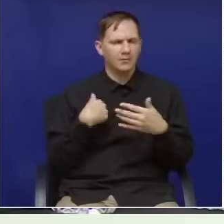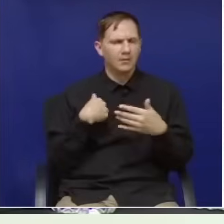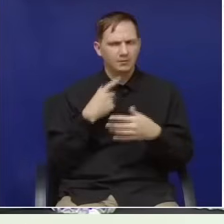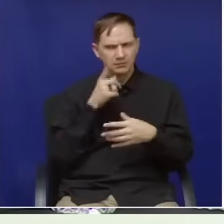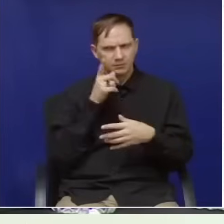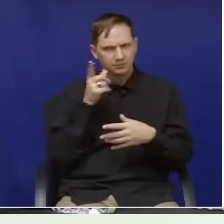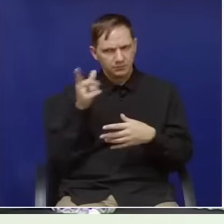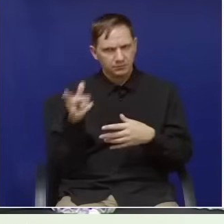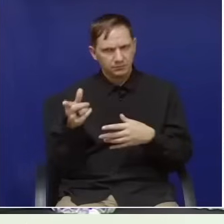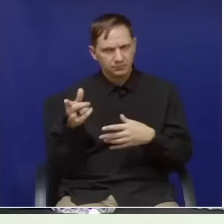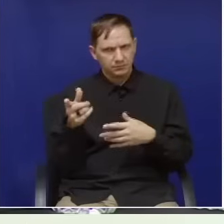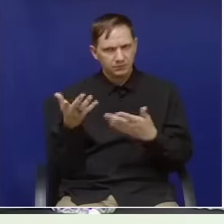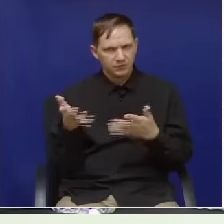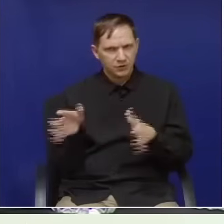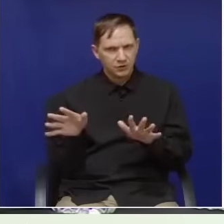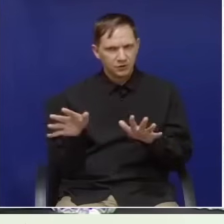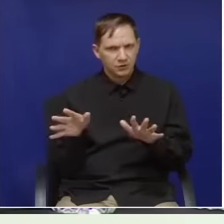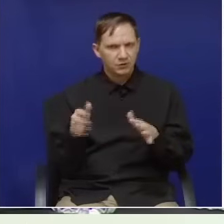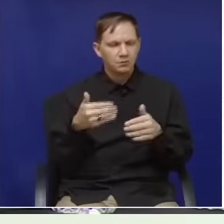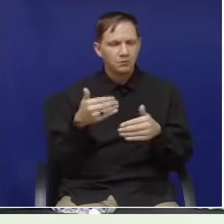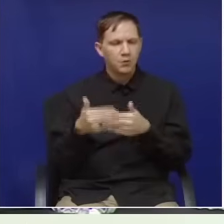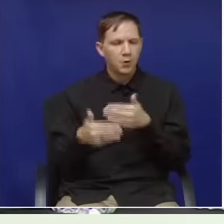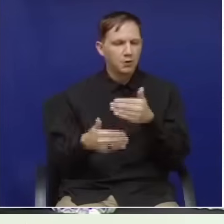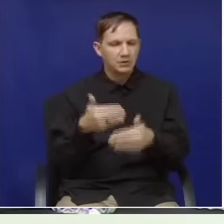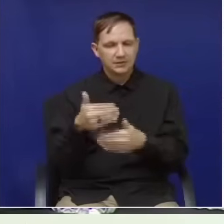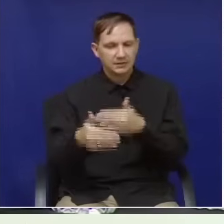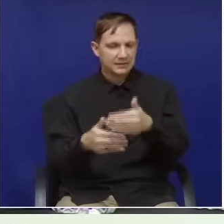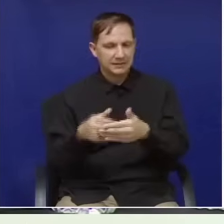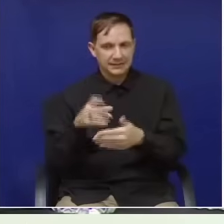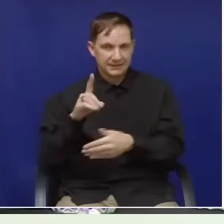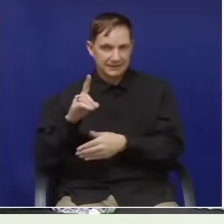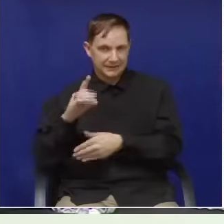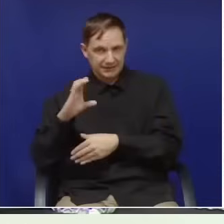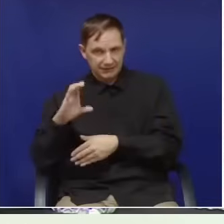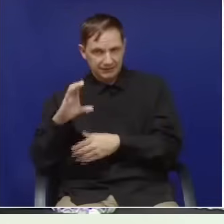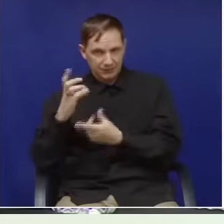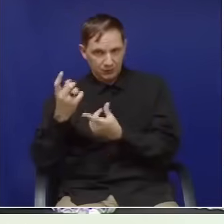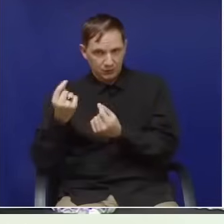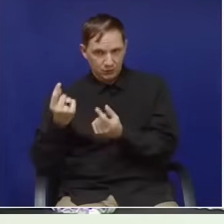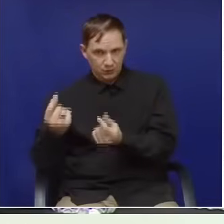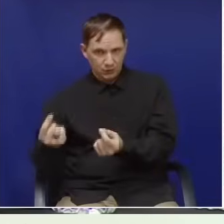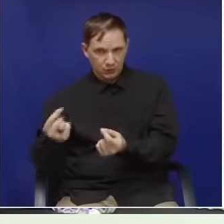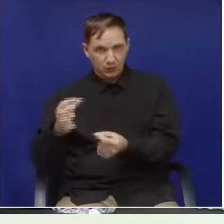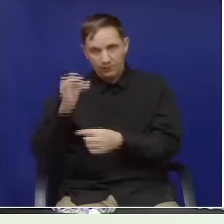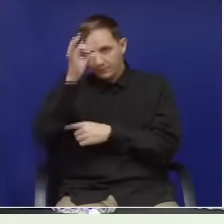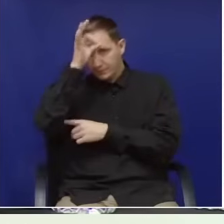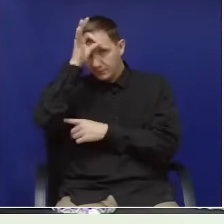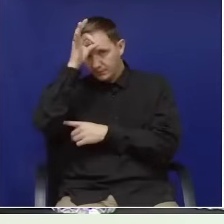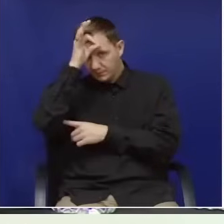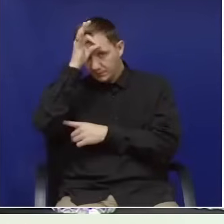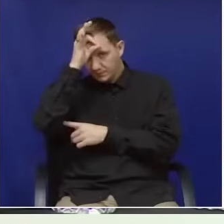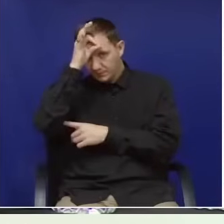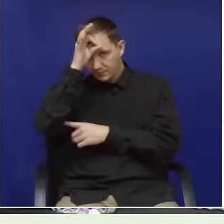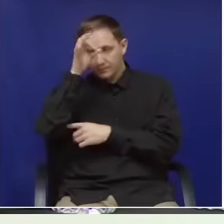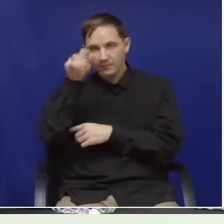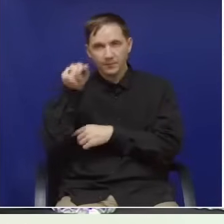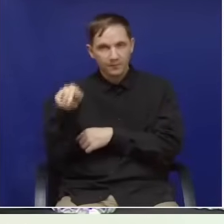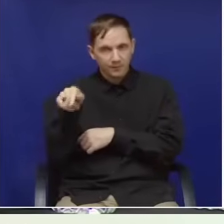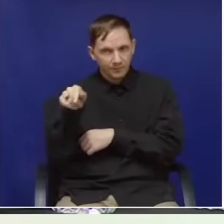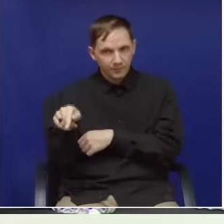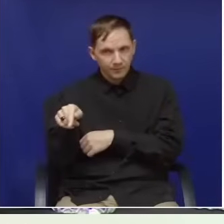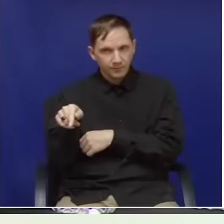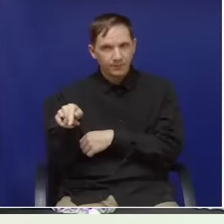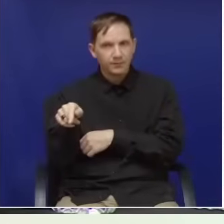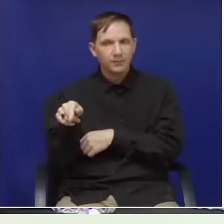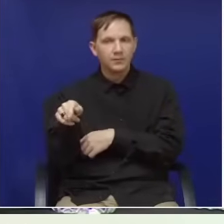that the processes of DC was conducted by the South African Police, which was as